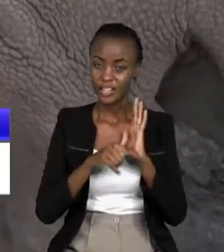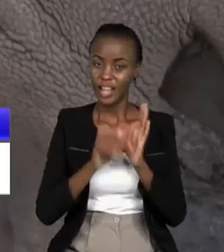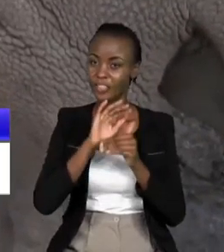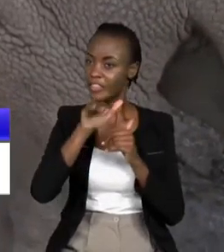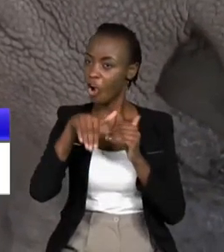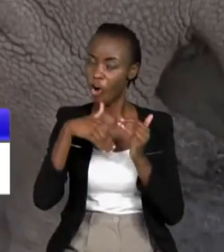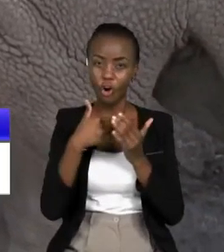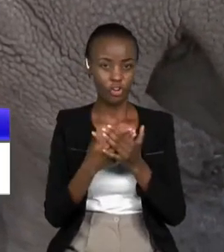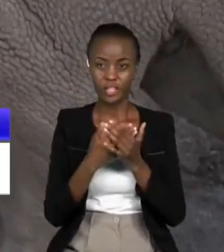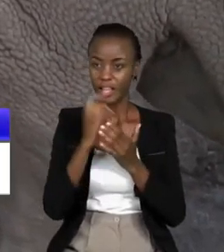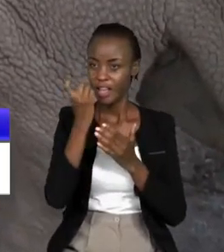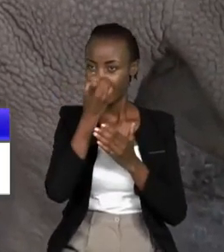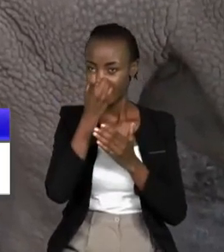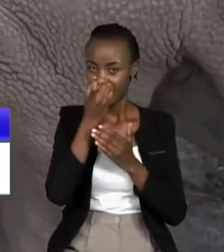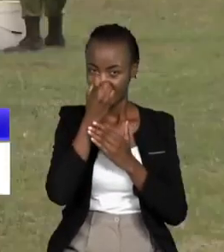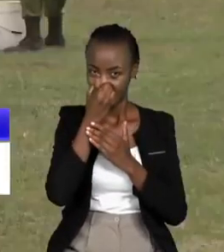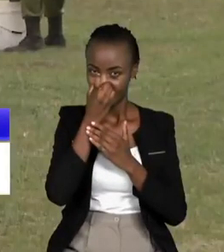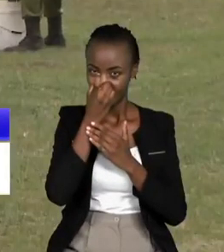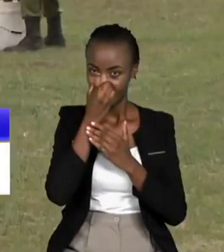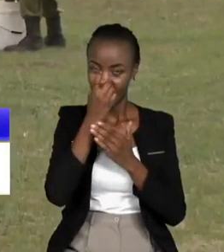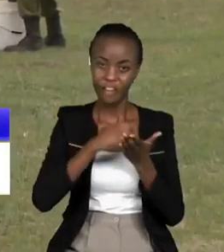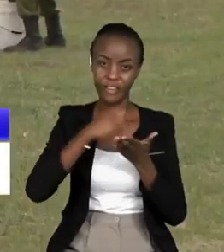entire subspecies extinct.